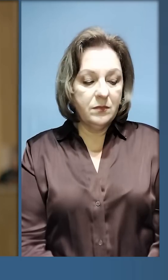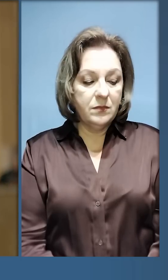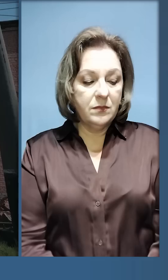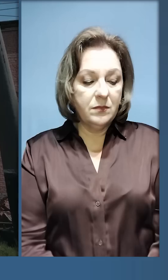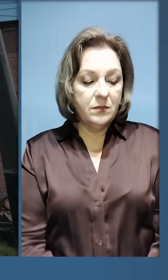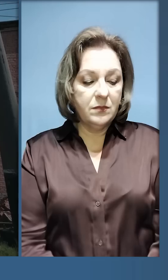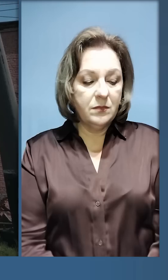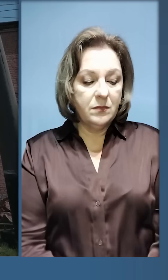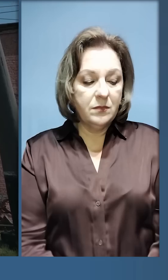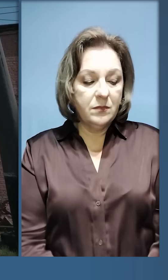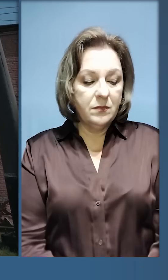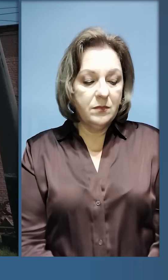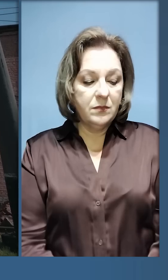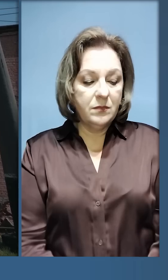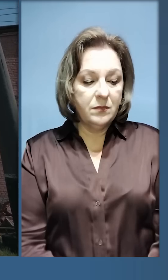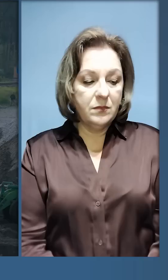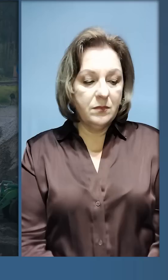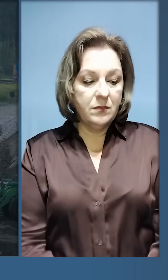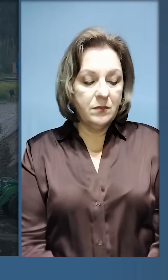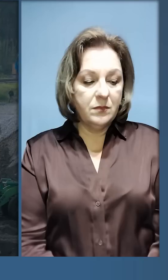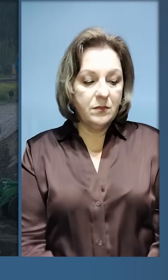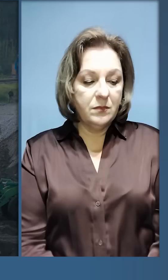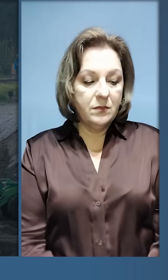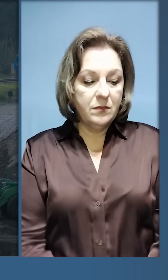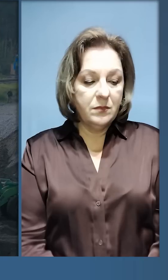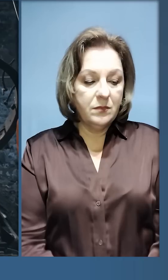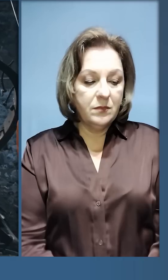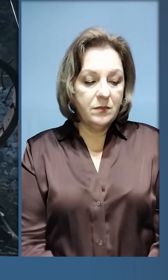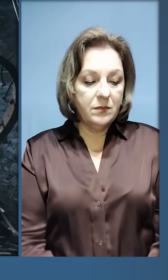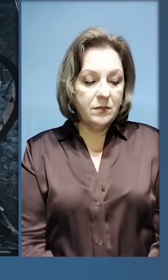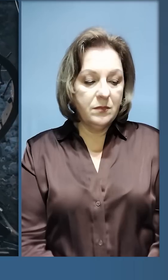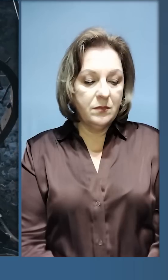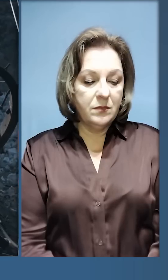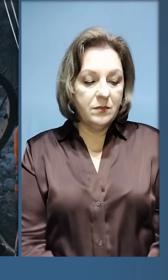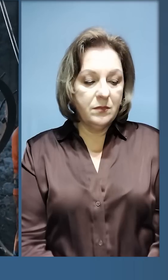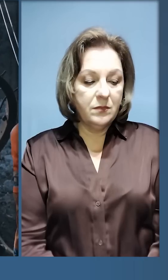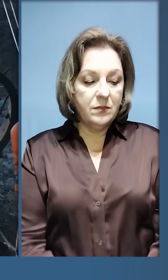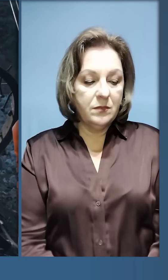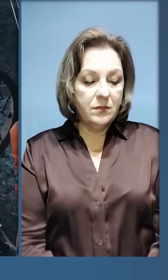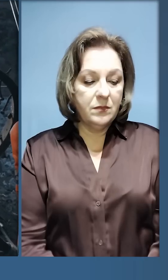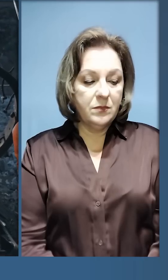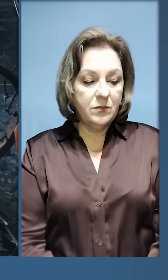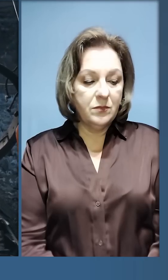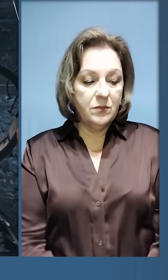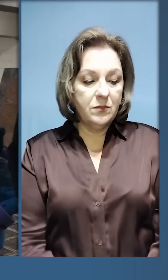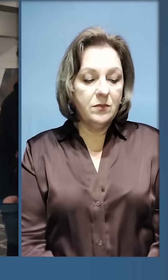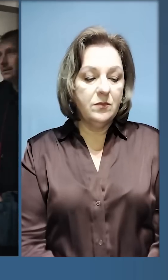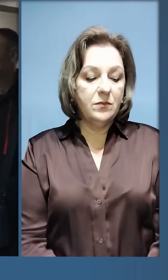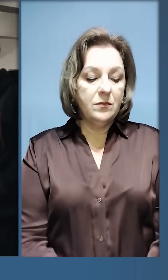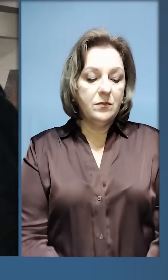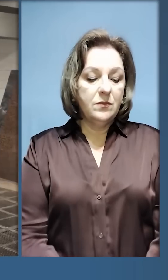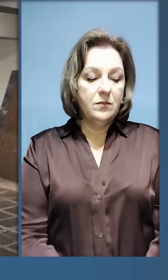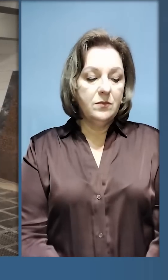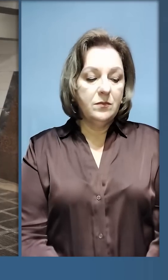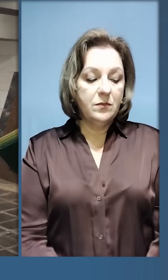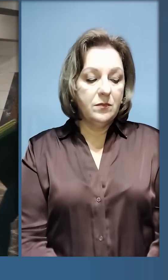shell us, but we find a way how to repair and keep running.